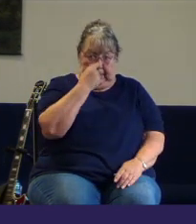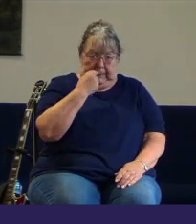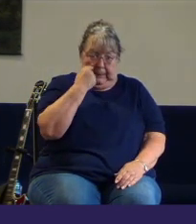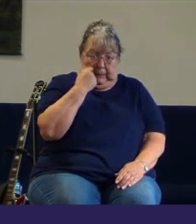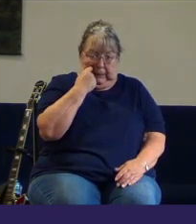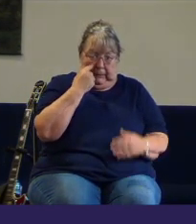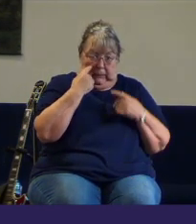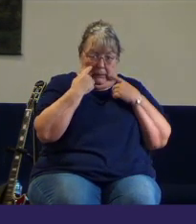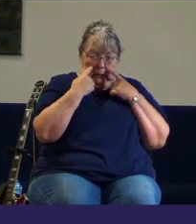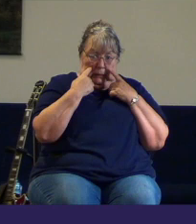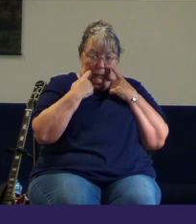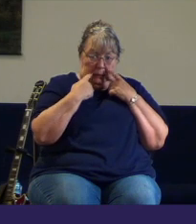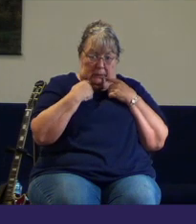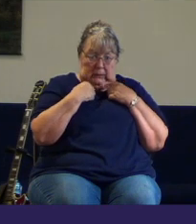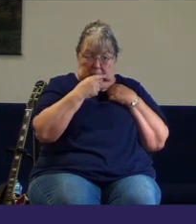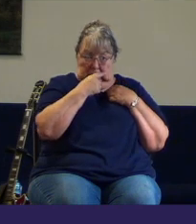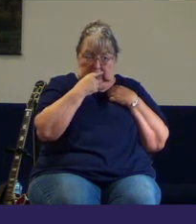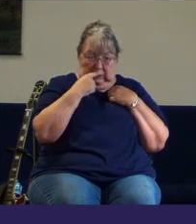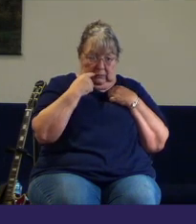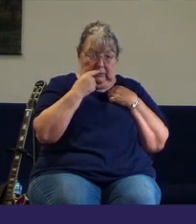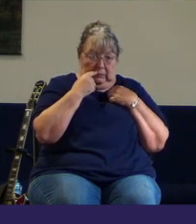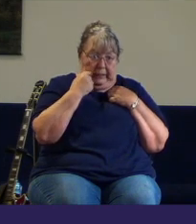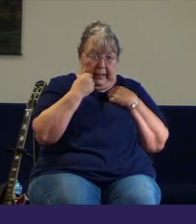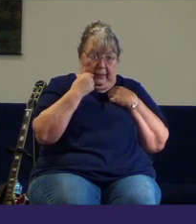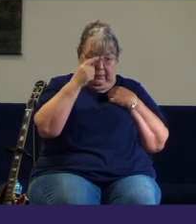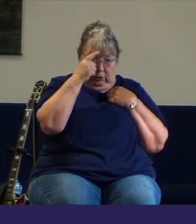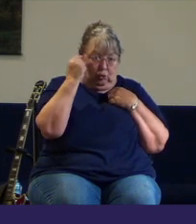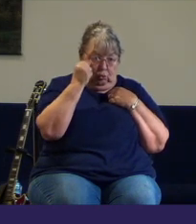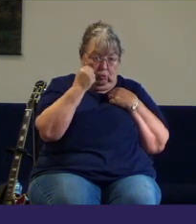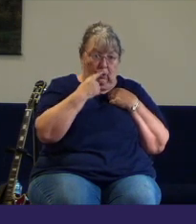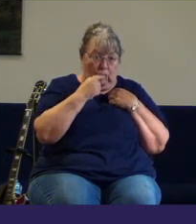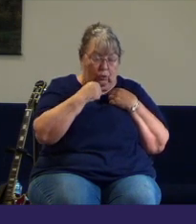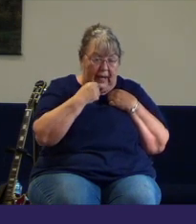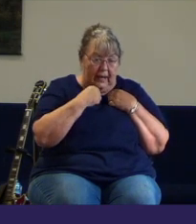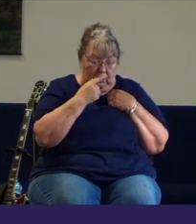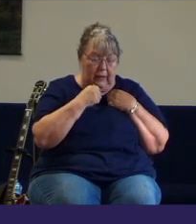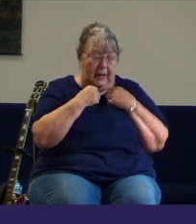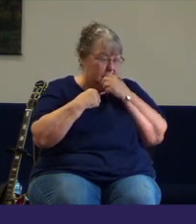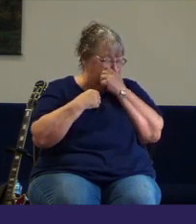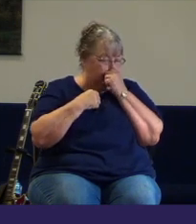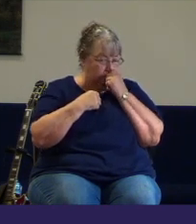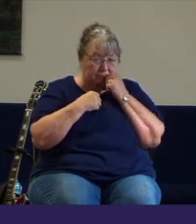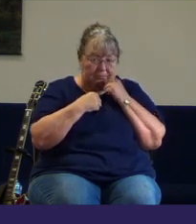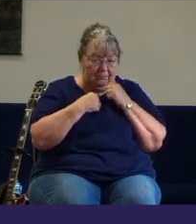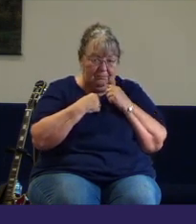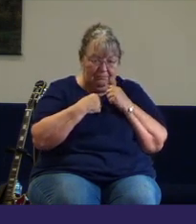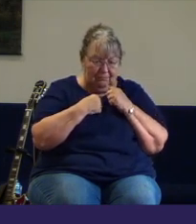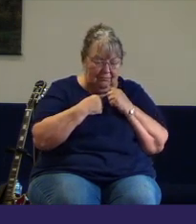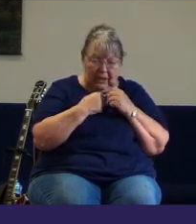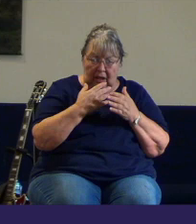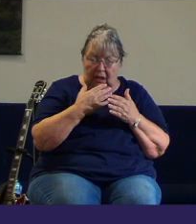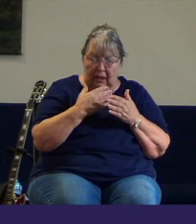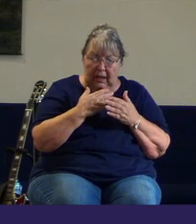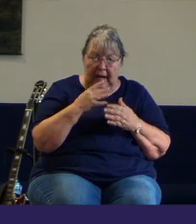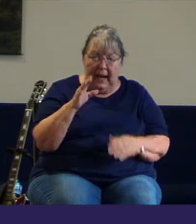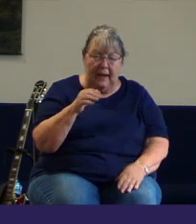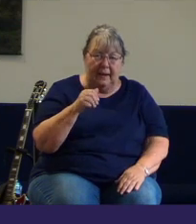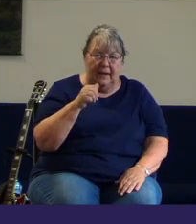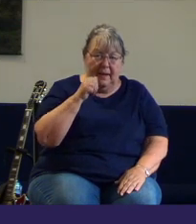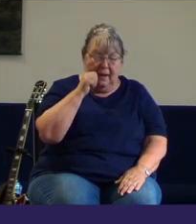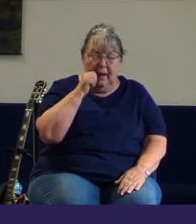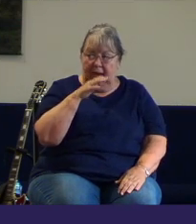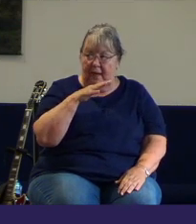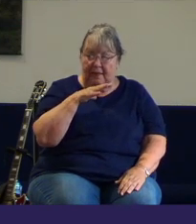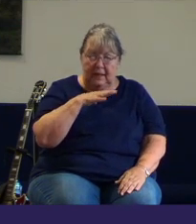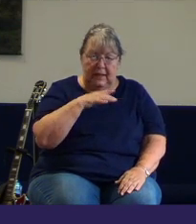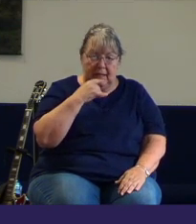her. You don't know what you're doing. You know, how dare you handle my money? You don't even know how to count and stuff like that. And then she says, you know, I want to, and